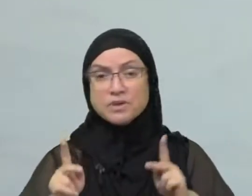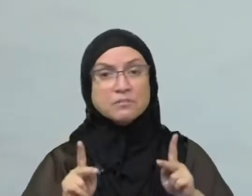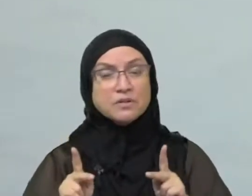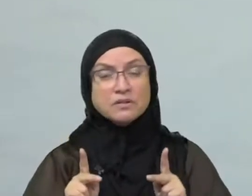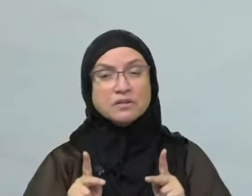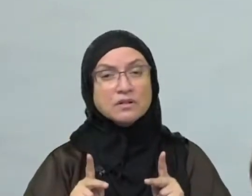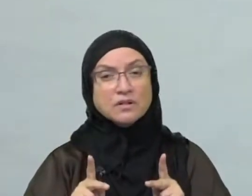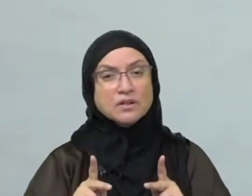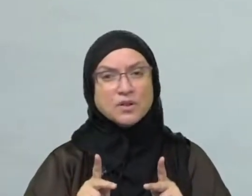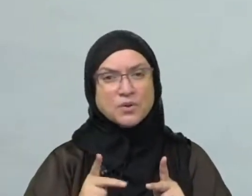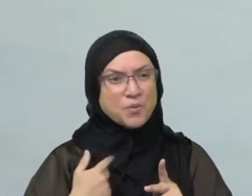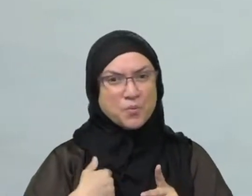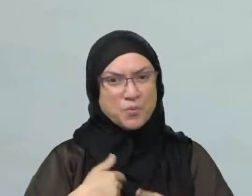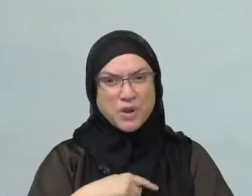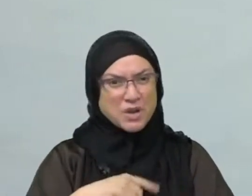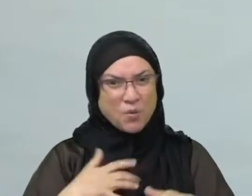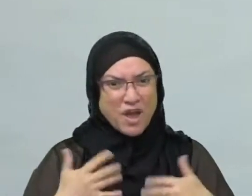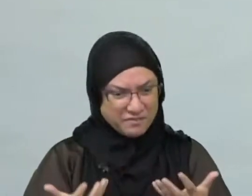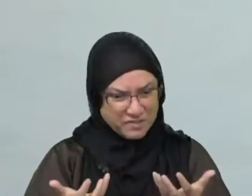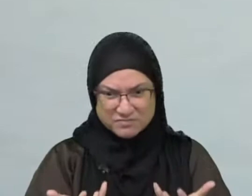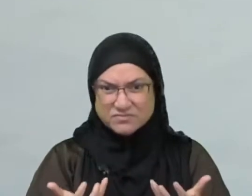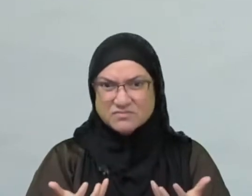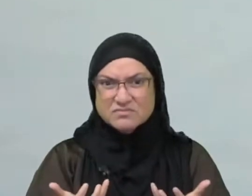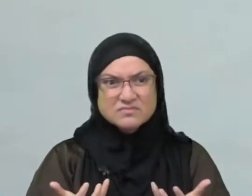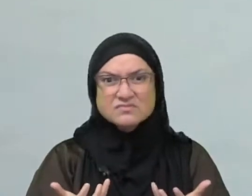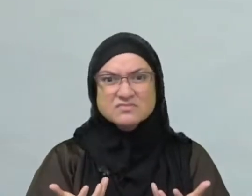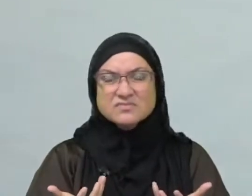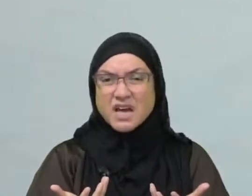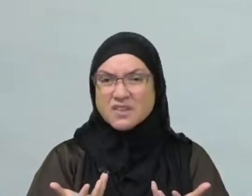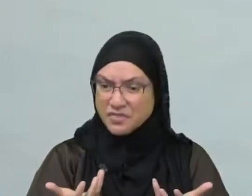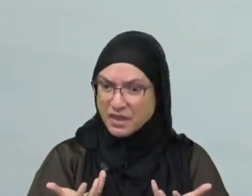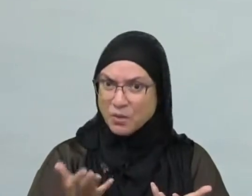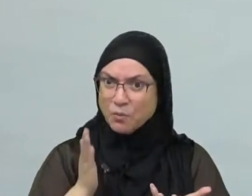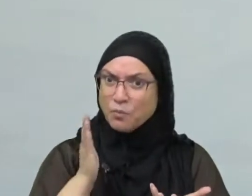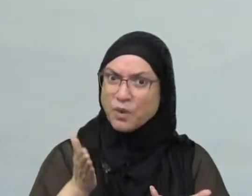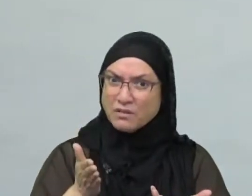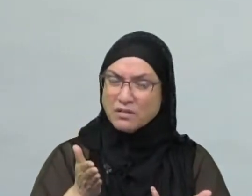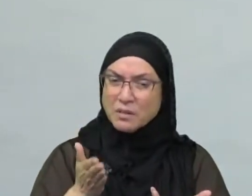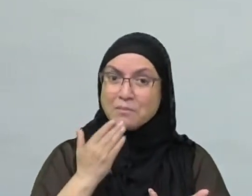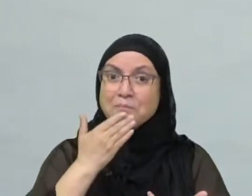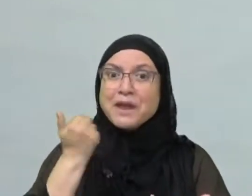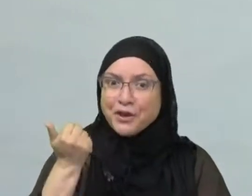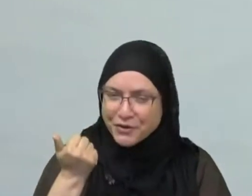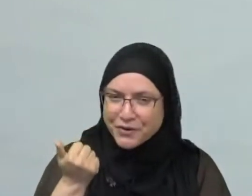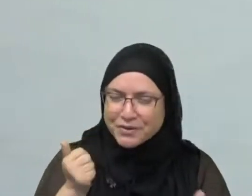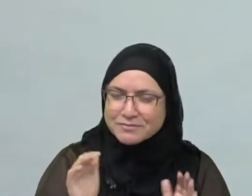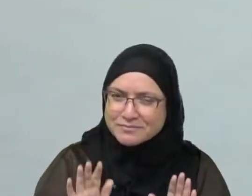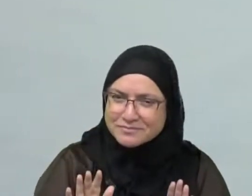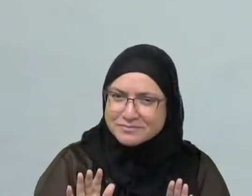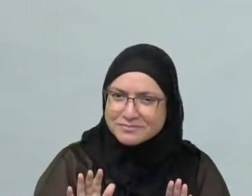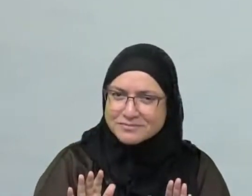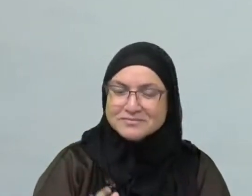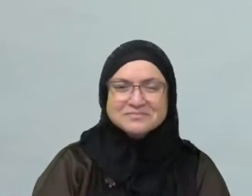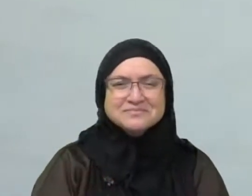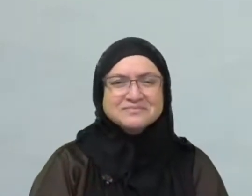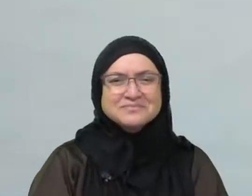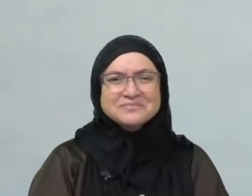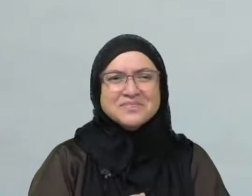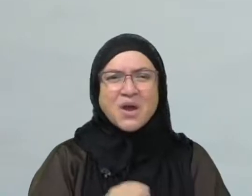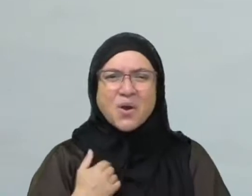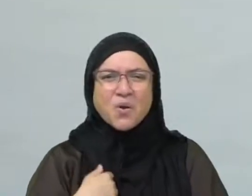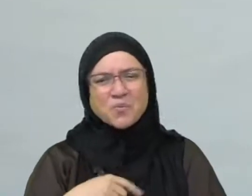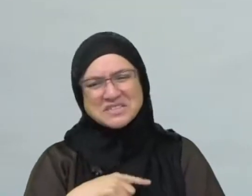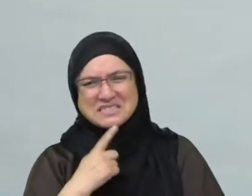things being better than we can perceive in the worldly sense. Meaning what? We say to someone who is going through hardship,